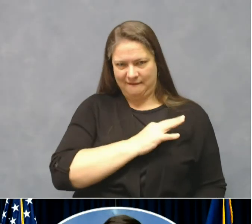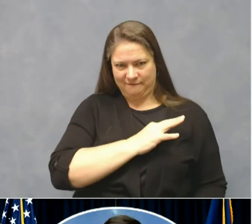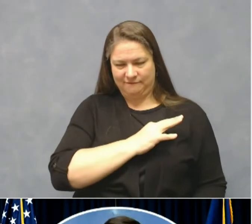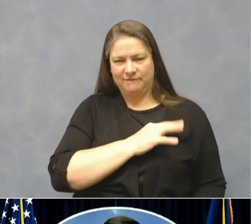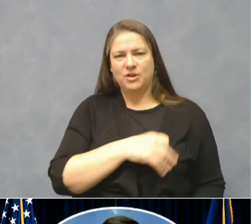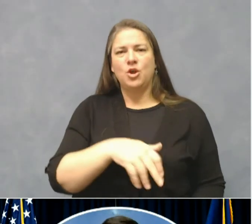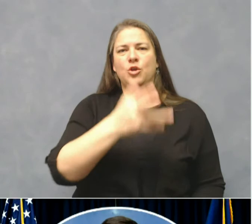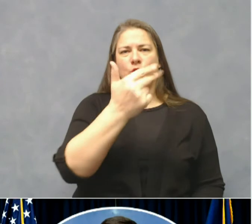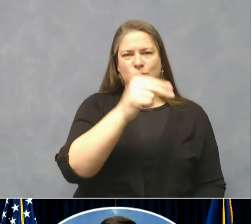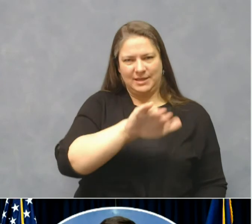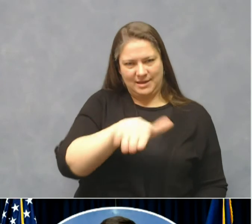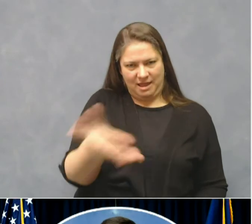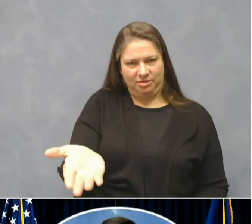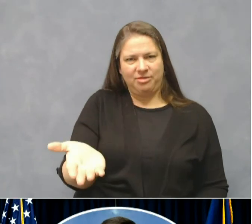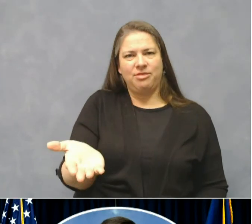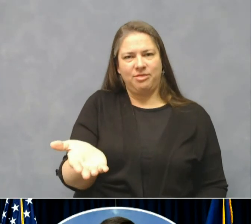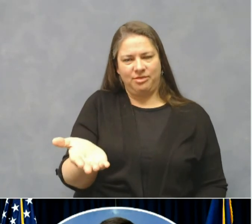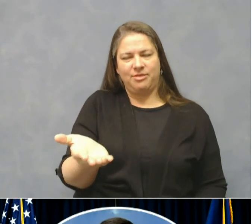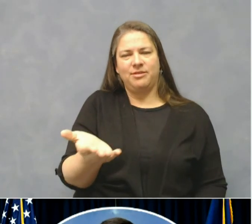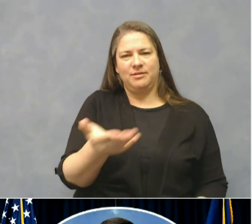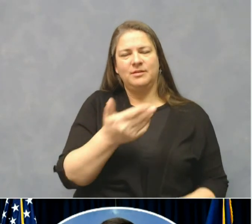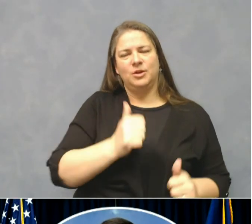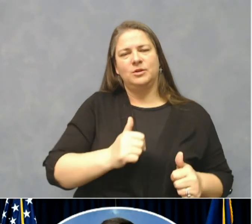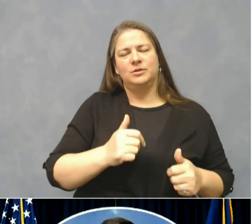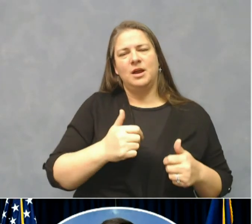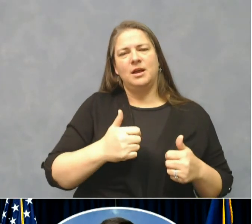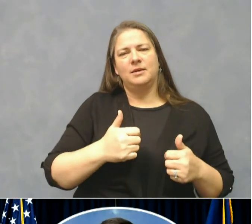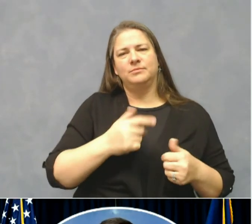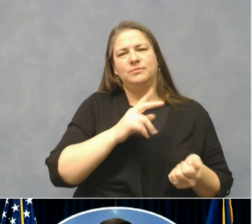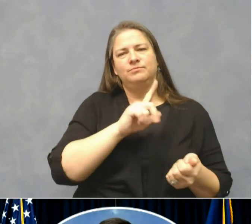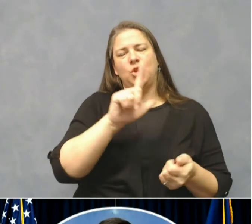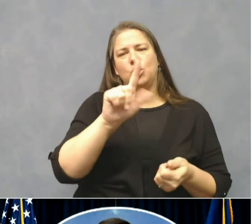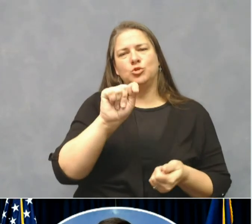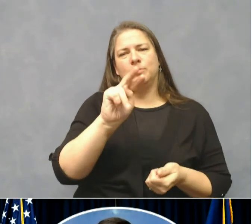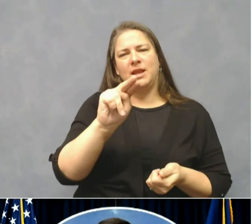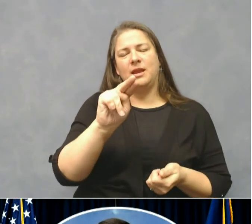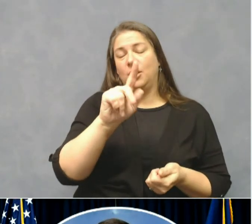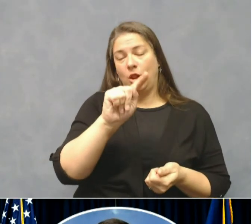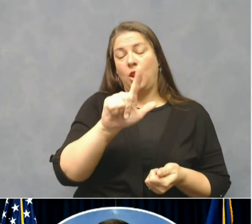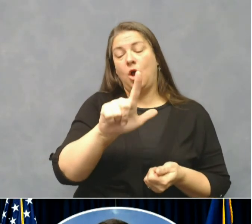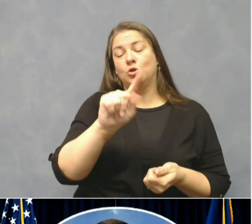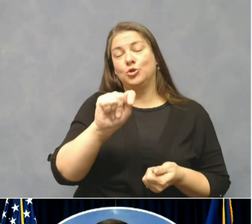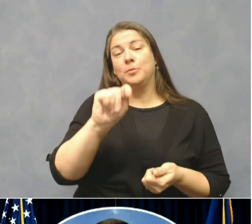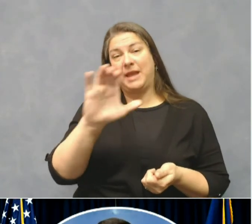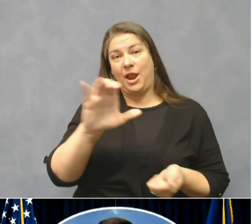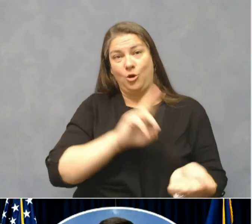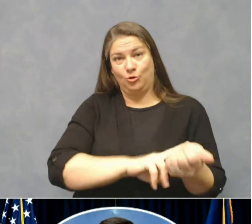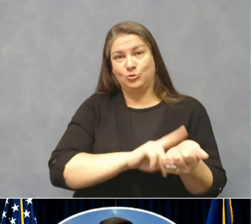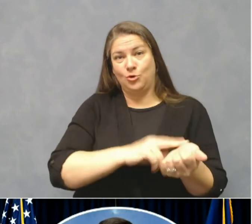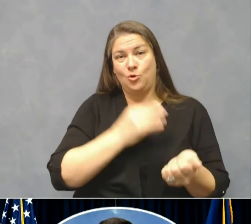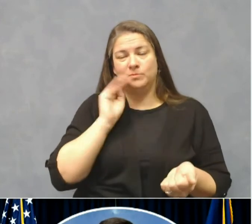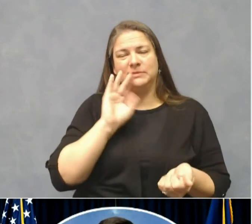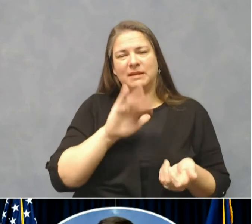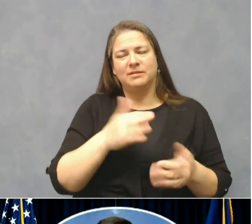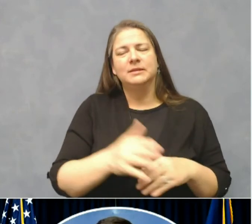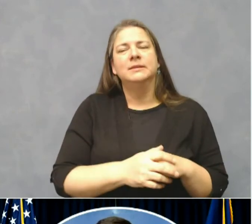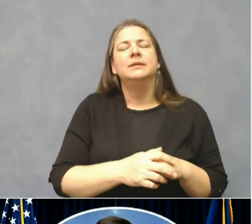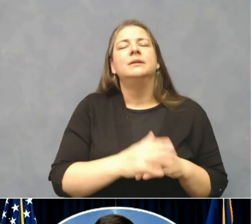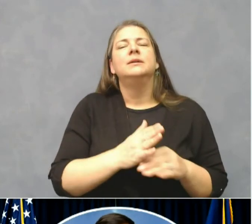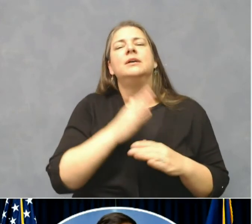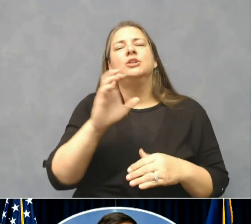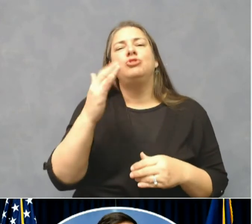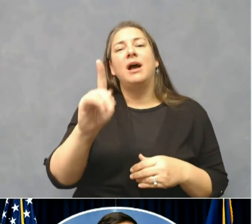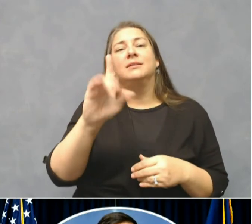attributable to residents of long-term care. Child care facilities also continuing to see some